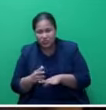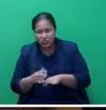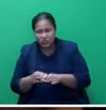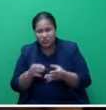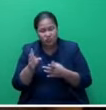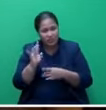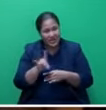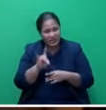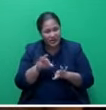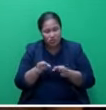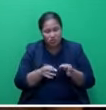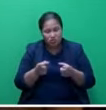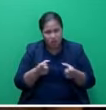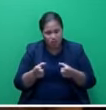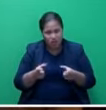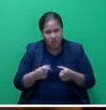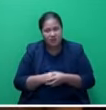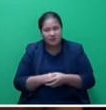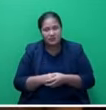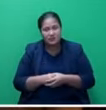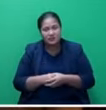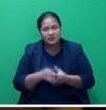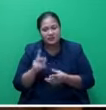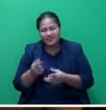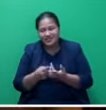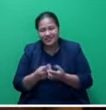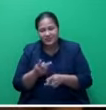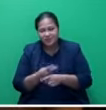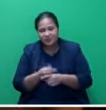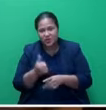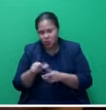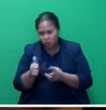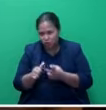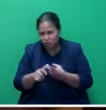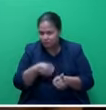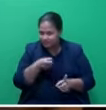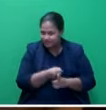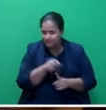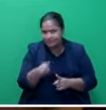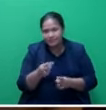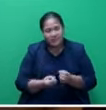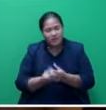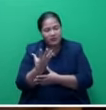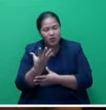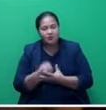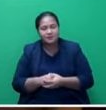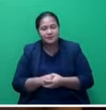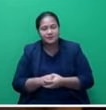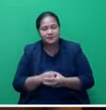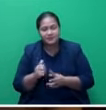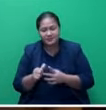fertilizer, and other products that impact cane yield. In terms of technology